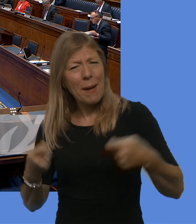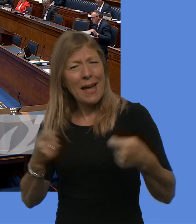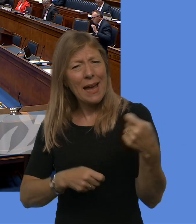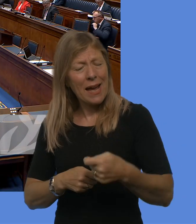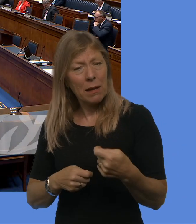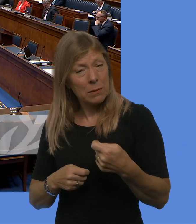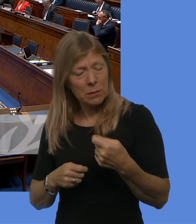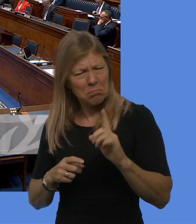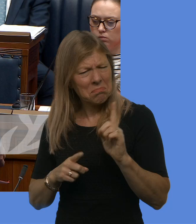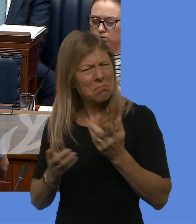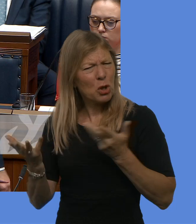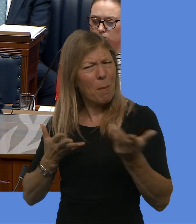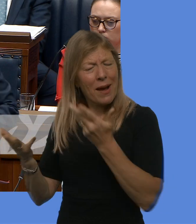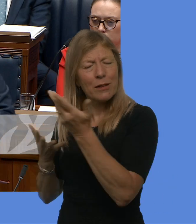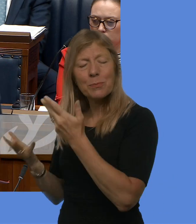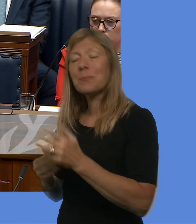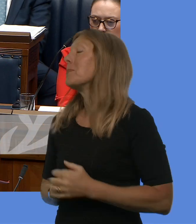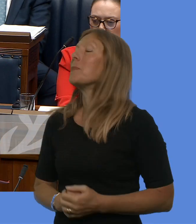In terms of comparators,